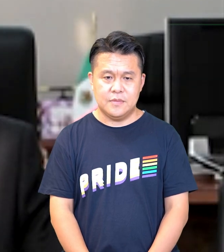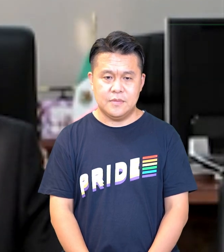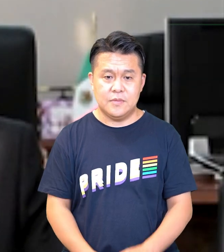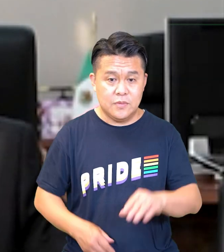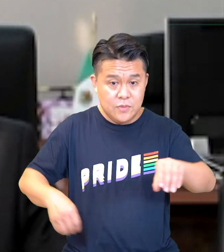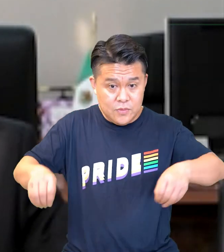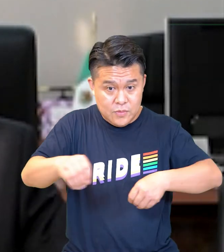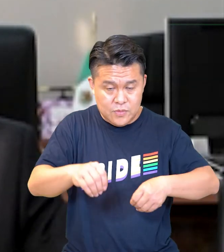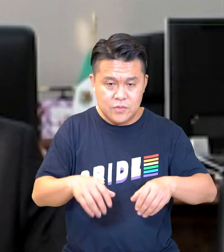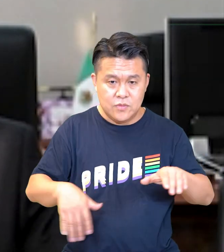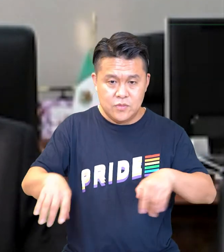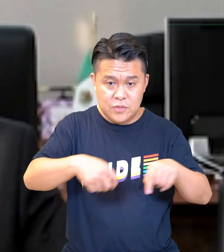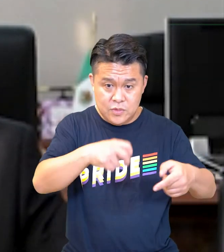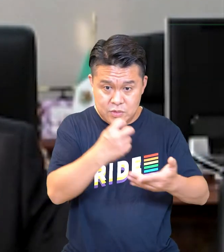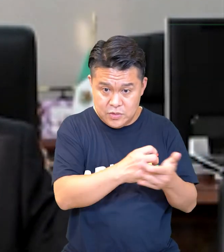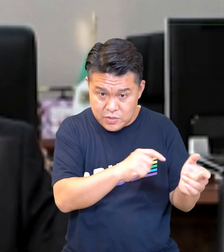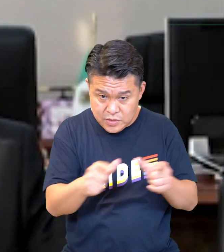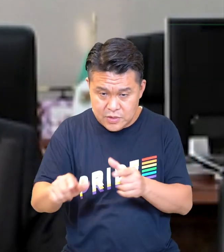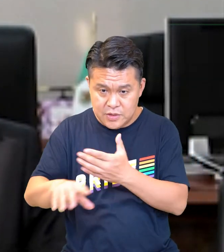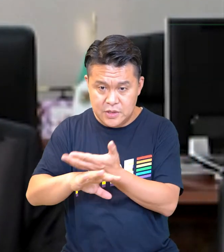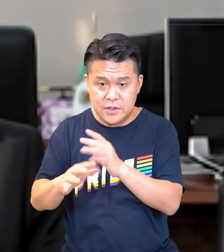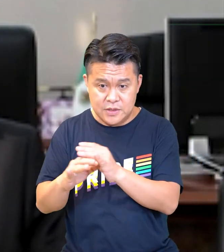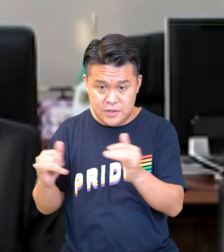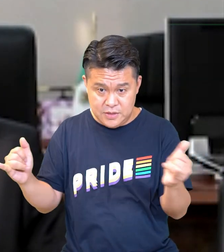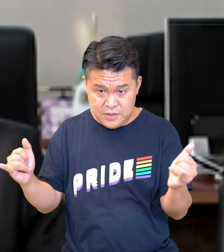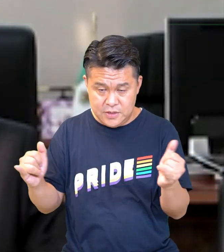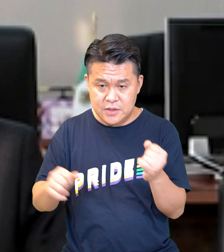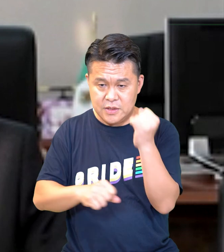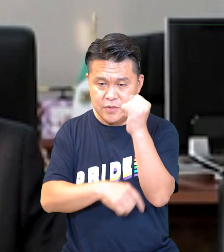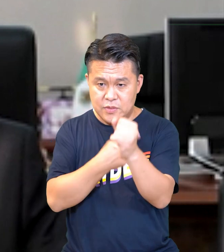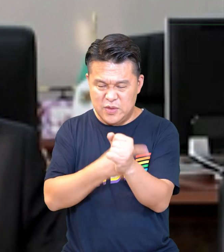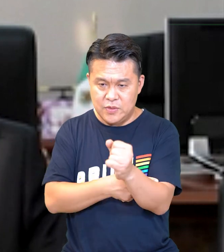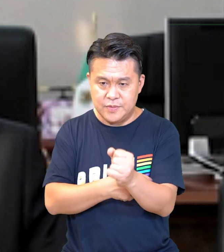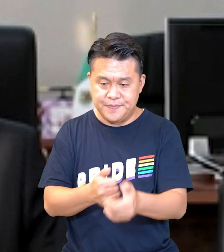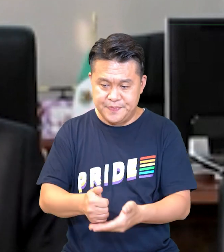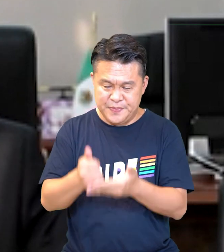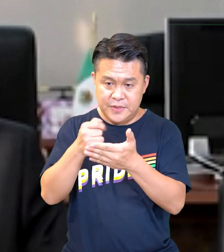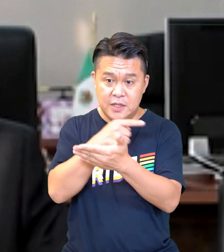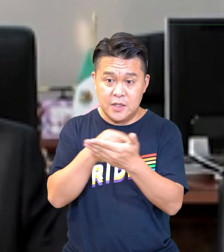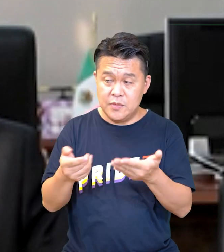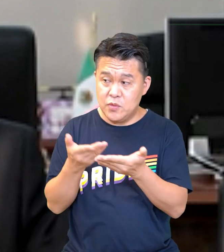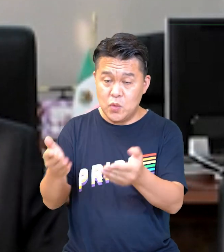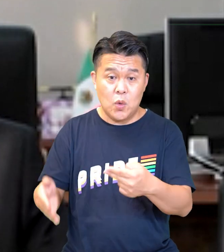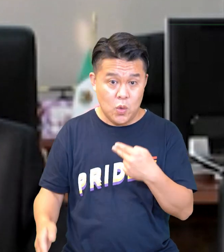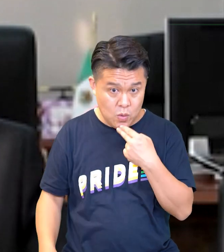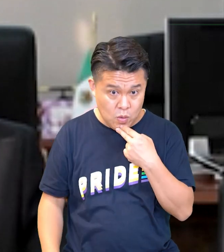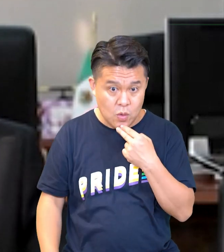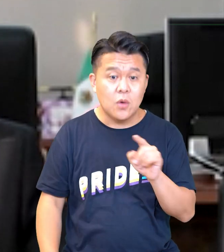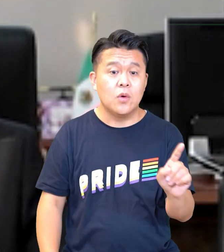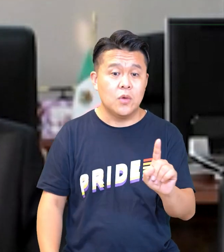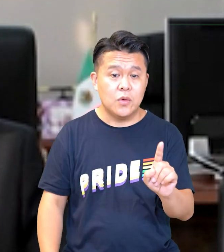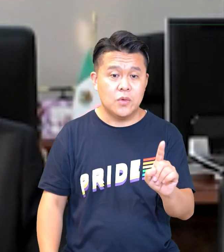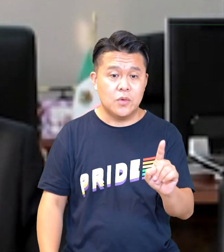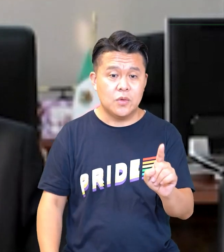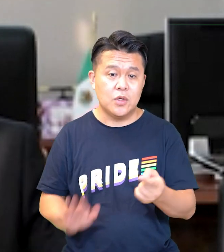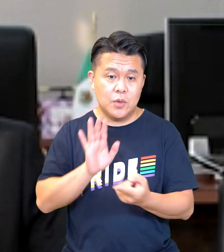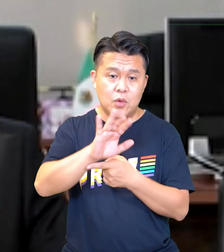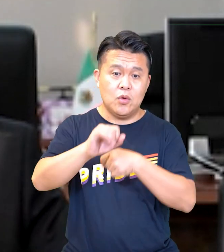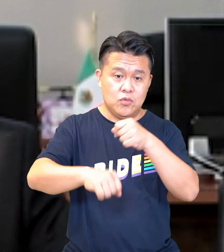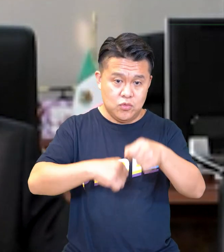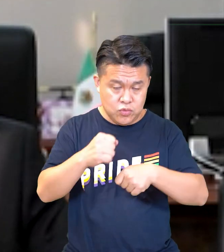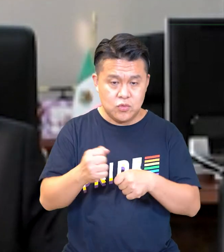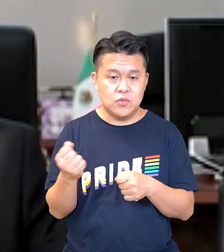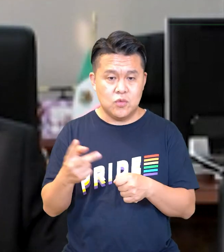the contrary, our regulatory framework guarantees the freedom of speech, the freedom